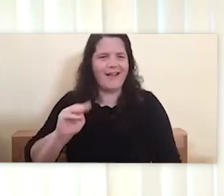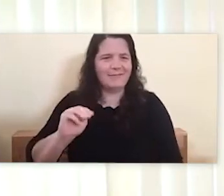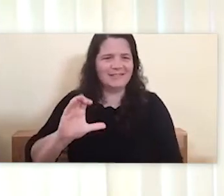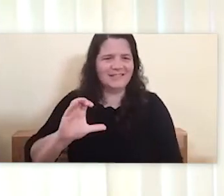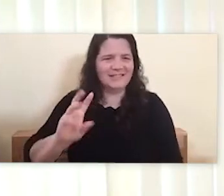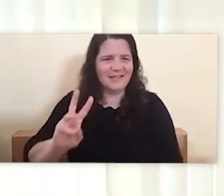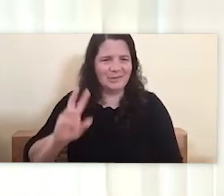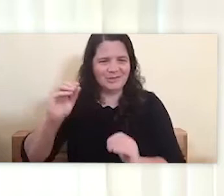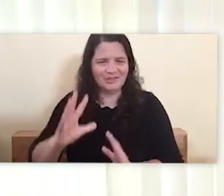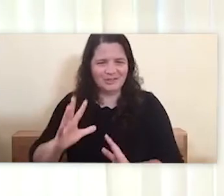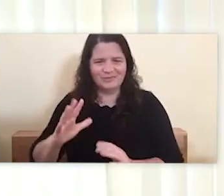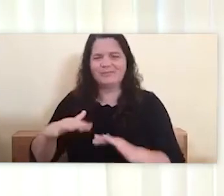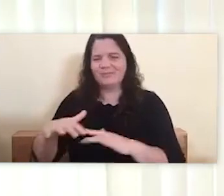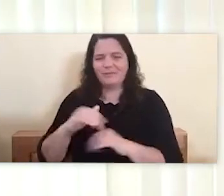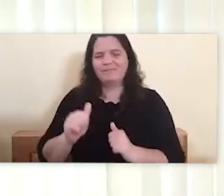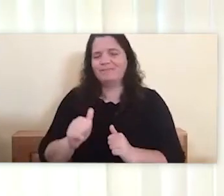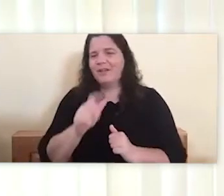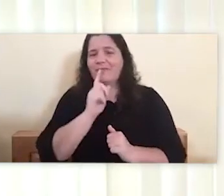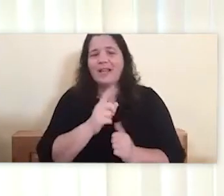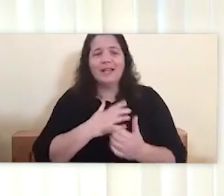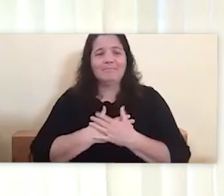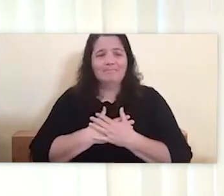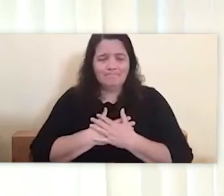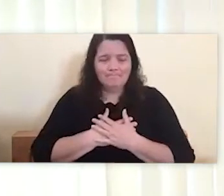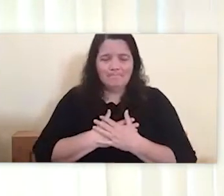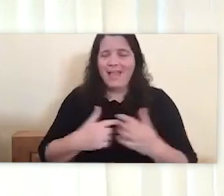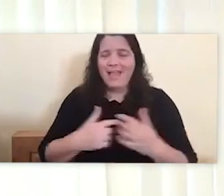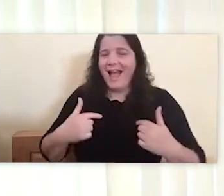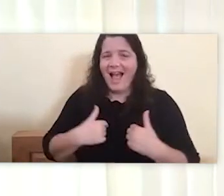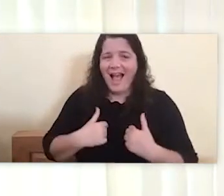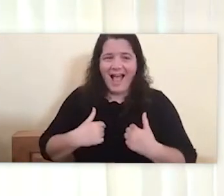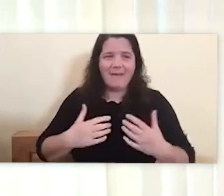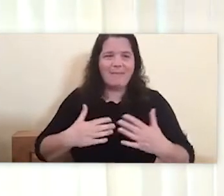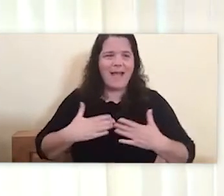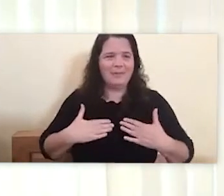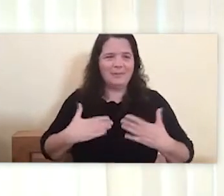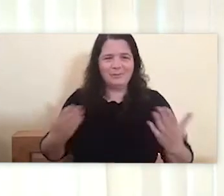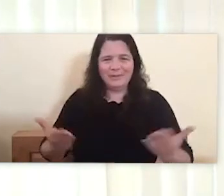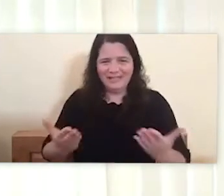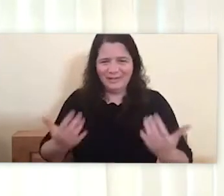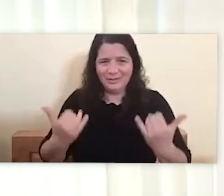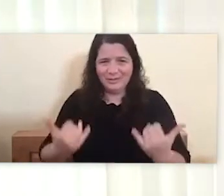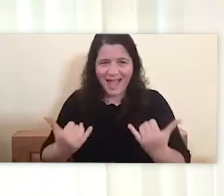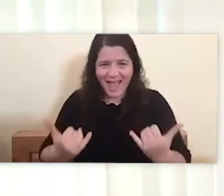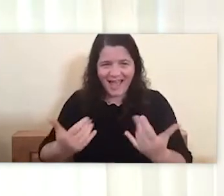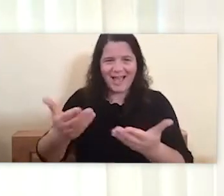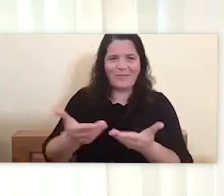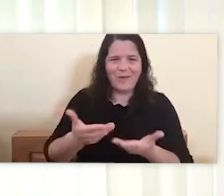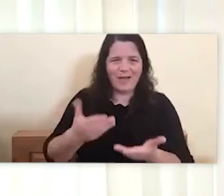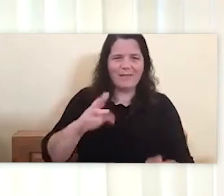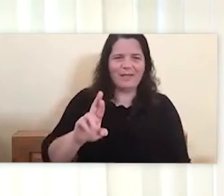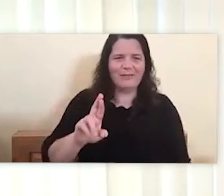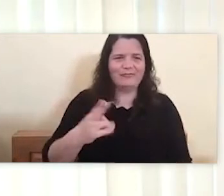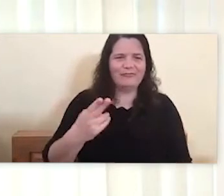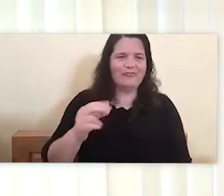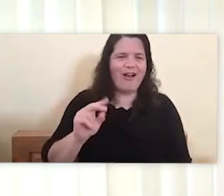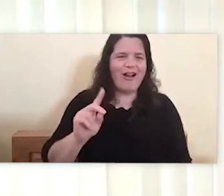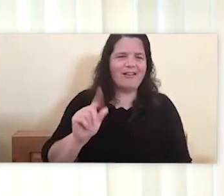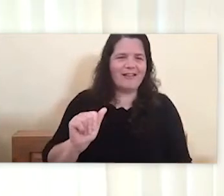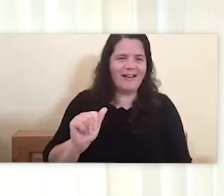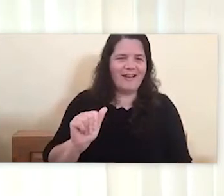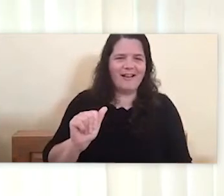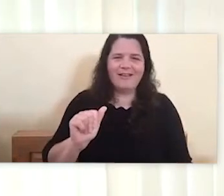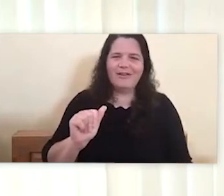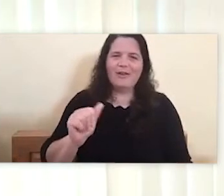So I'm so happy to be welcoming Rhonda, who brings really a lifetime of